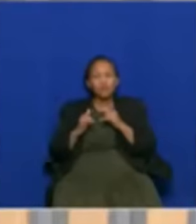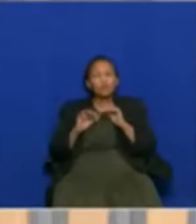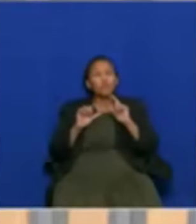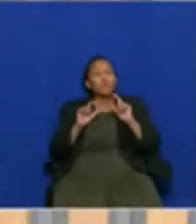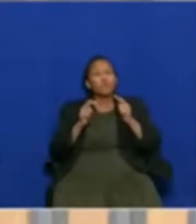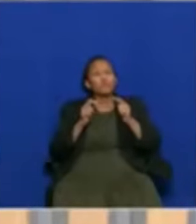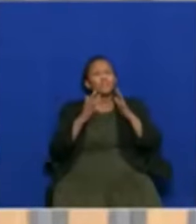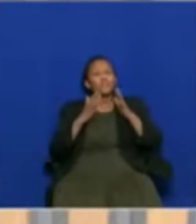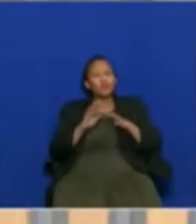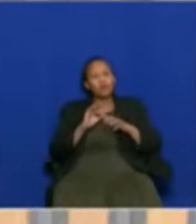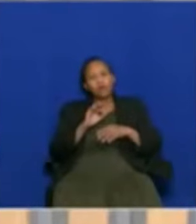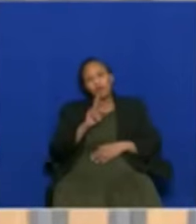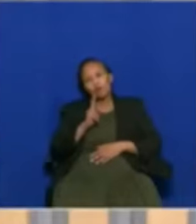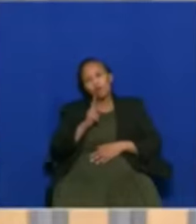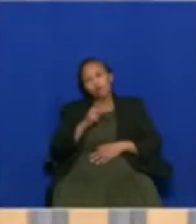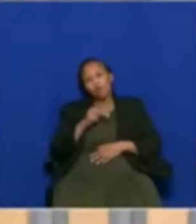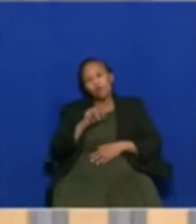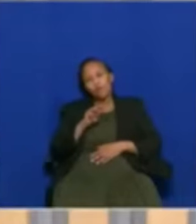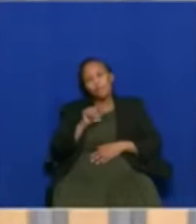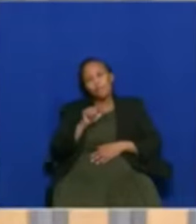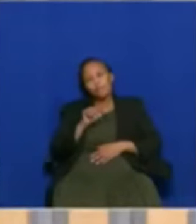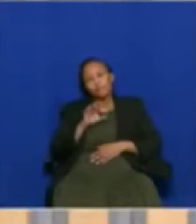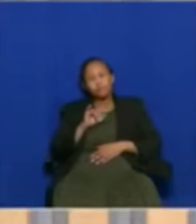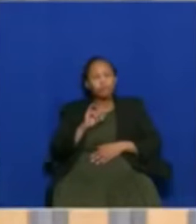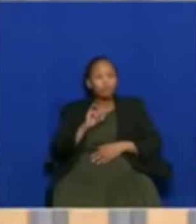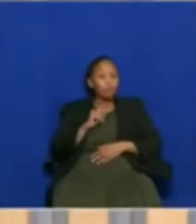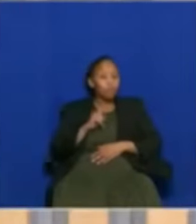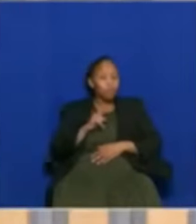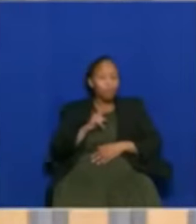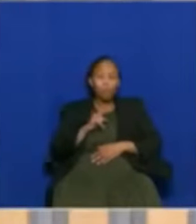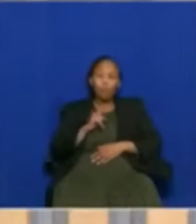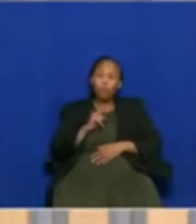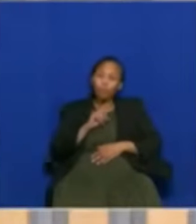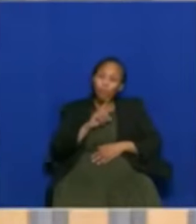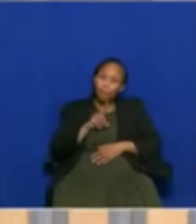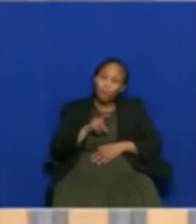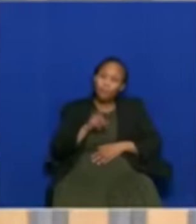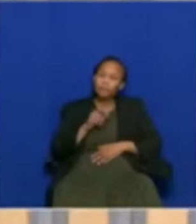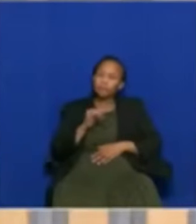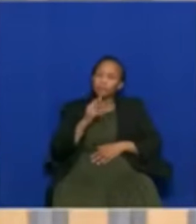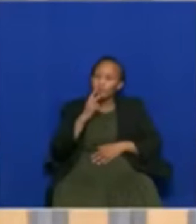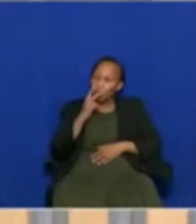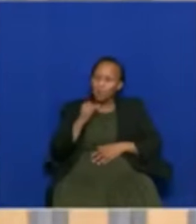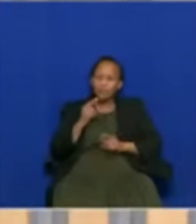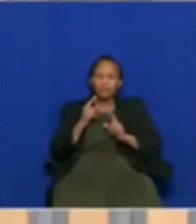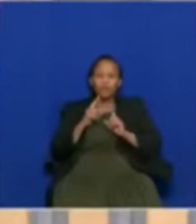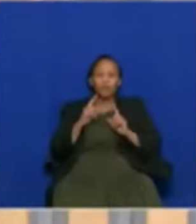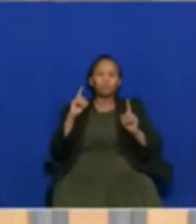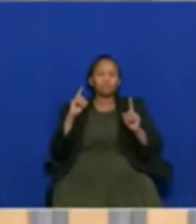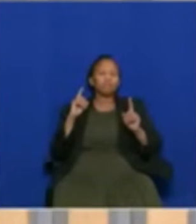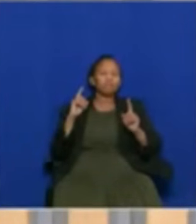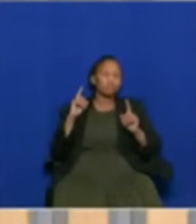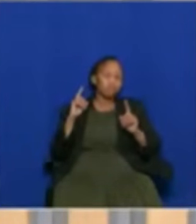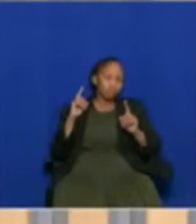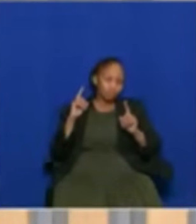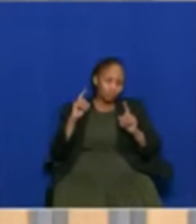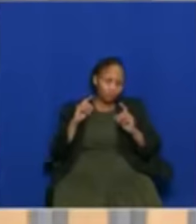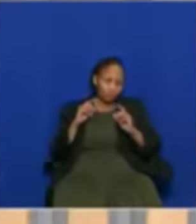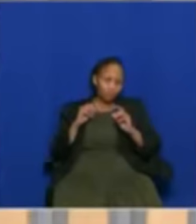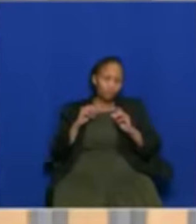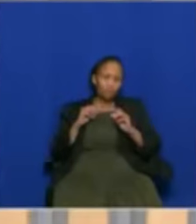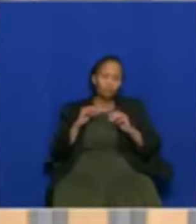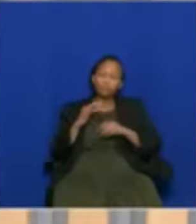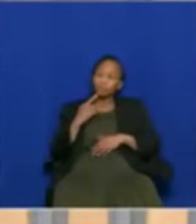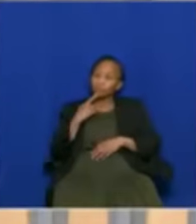you seem to be continuing to distance yourself in the sense that you are basically saying, even though there's a